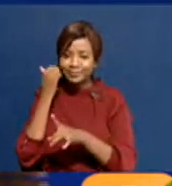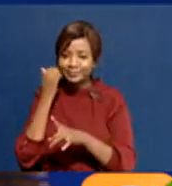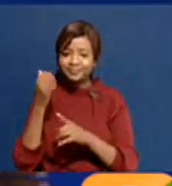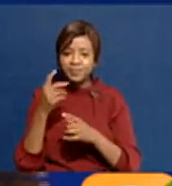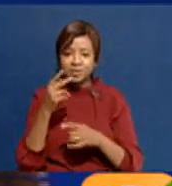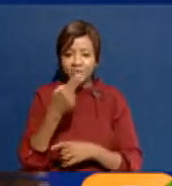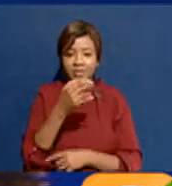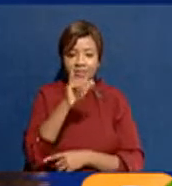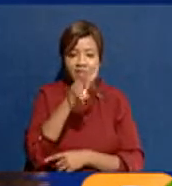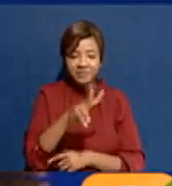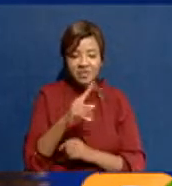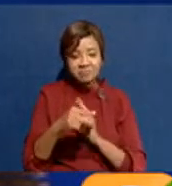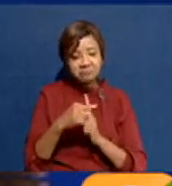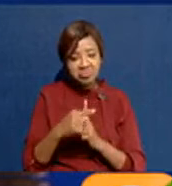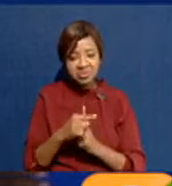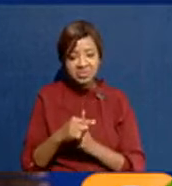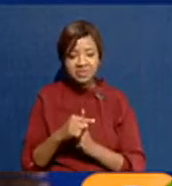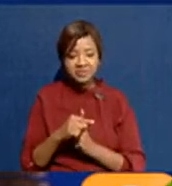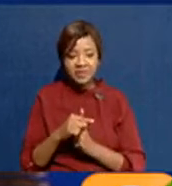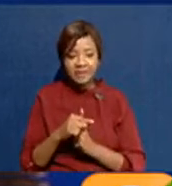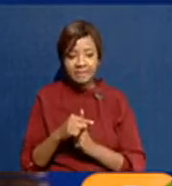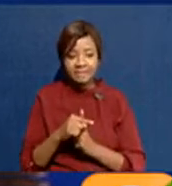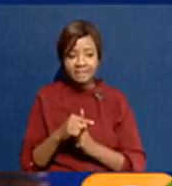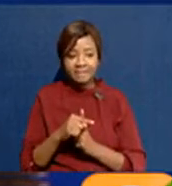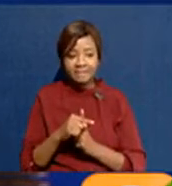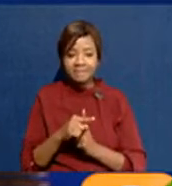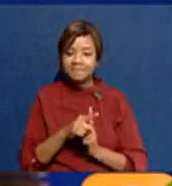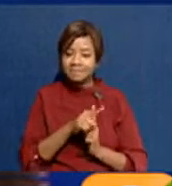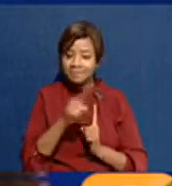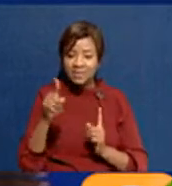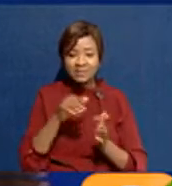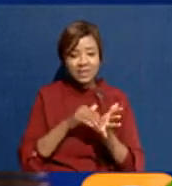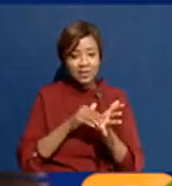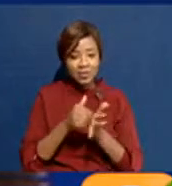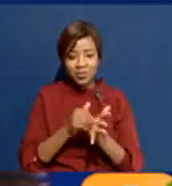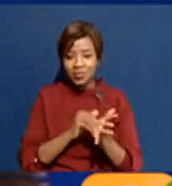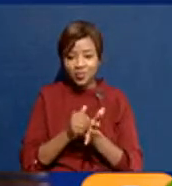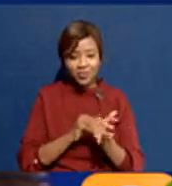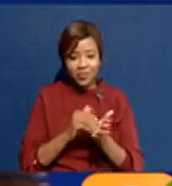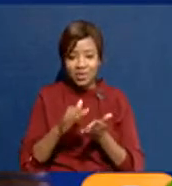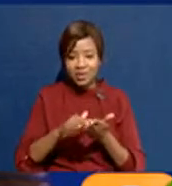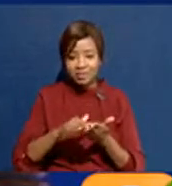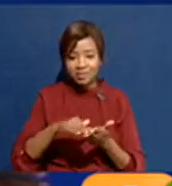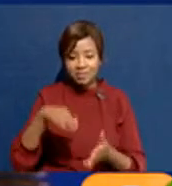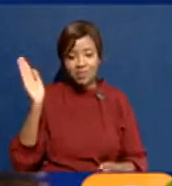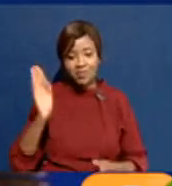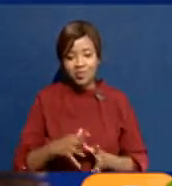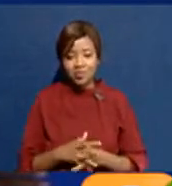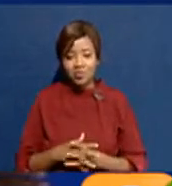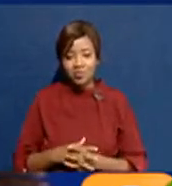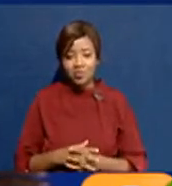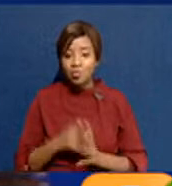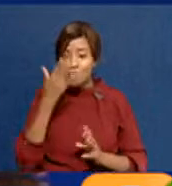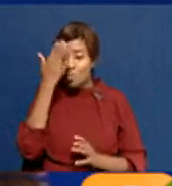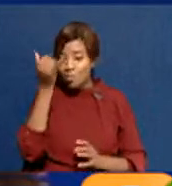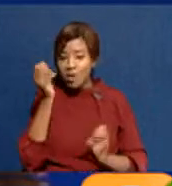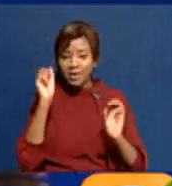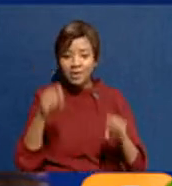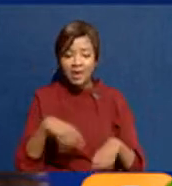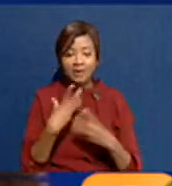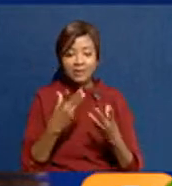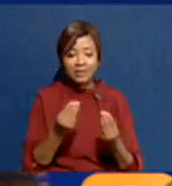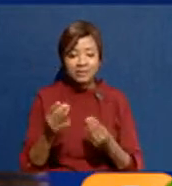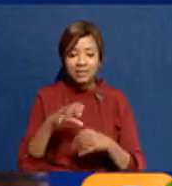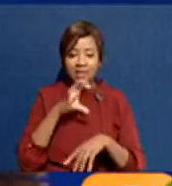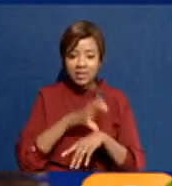HIV positive, actually, you know, more vulnerable when it comes to, you know, some infections like